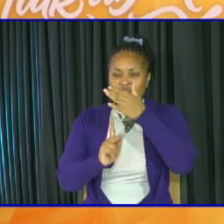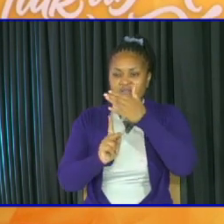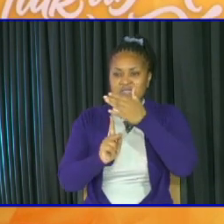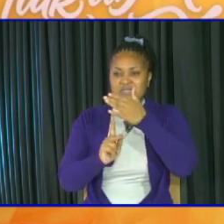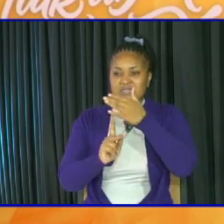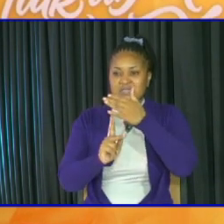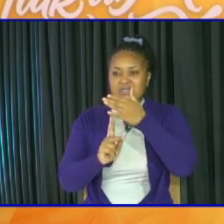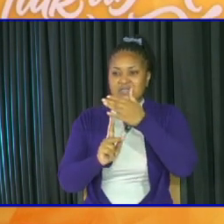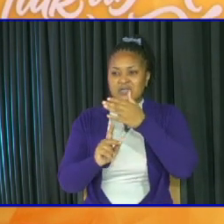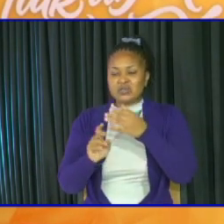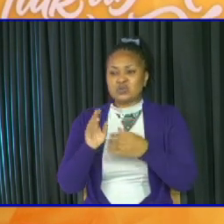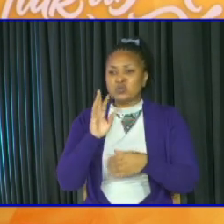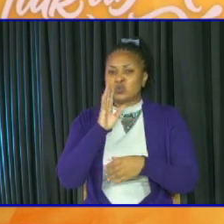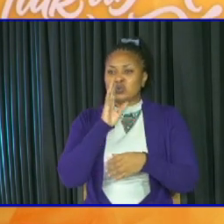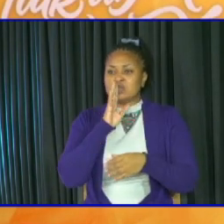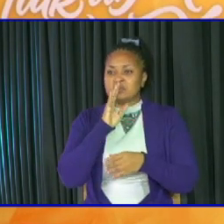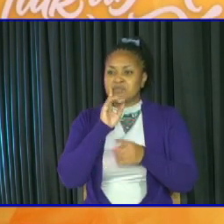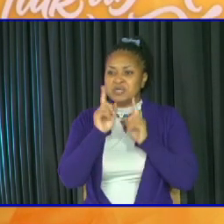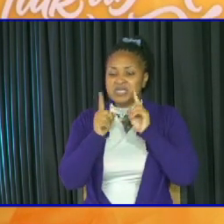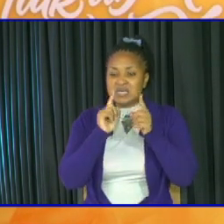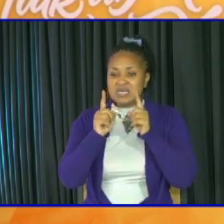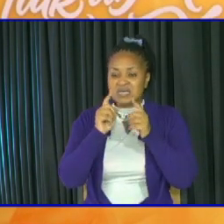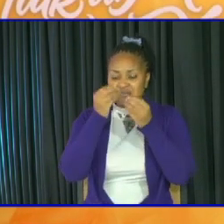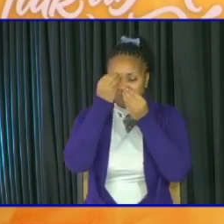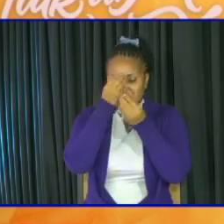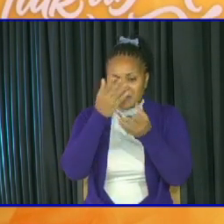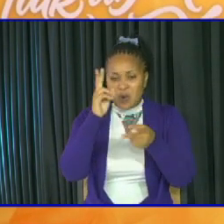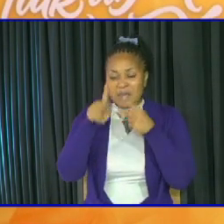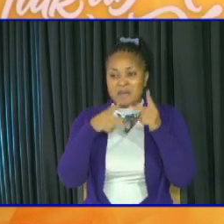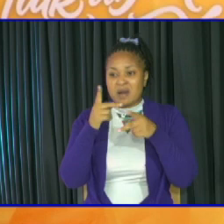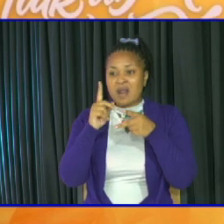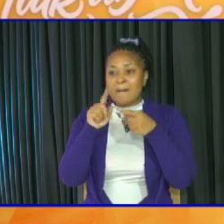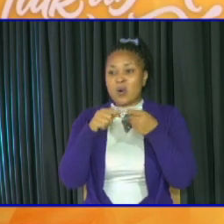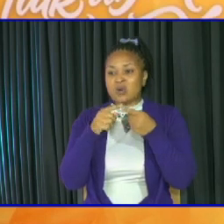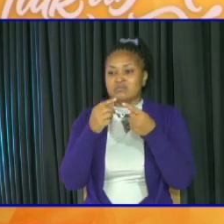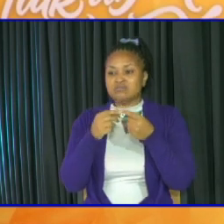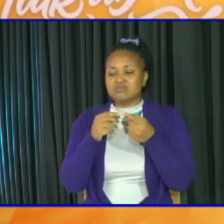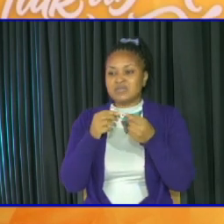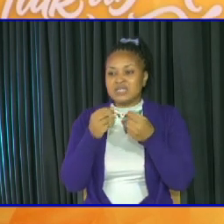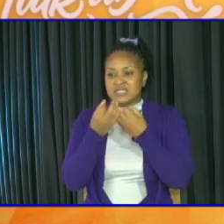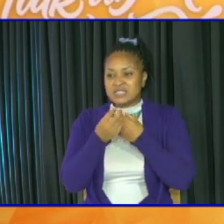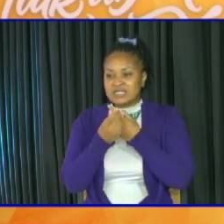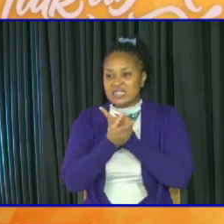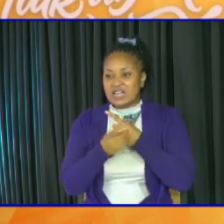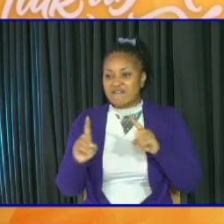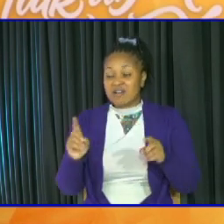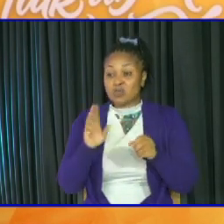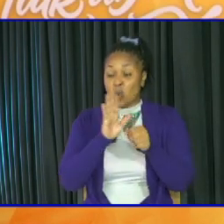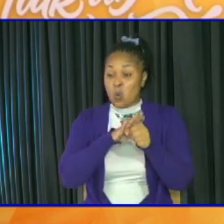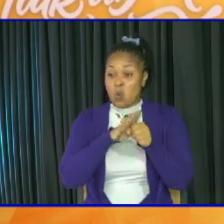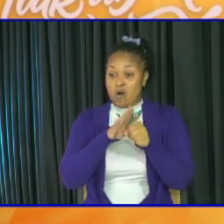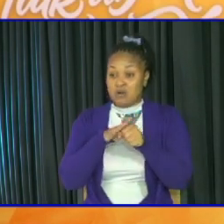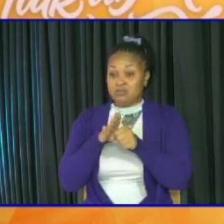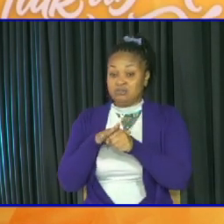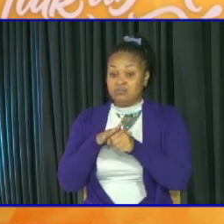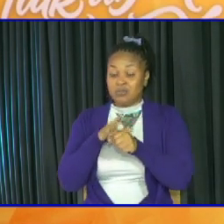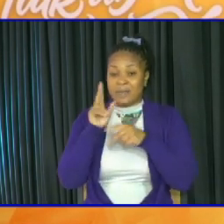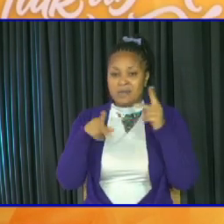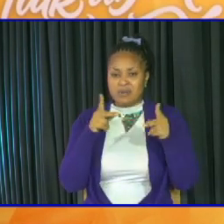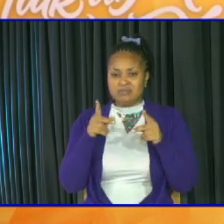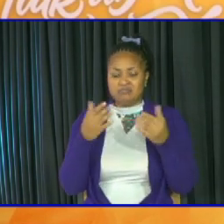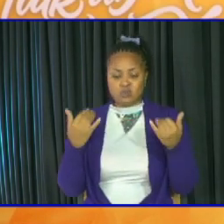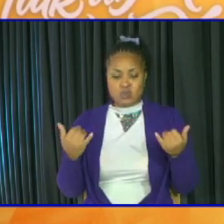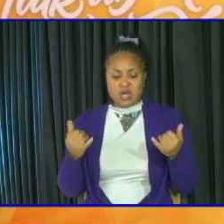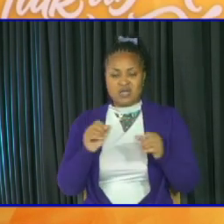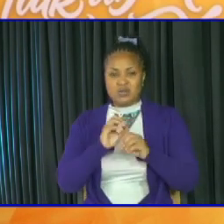messages of hope, deliverance, and warnings to his people. It is no different tonight.